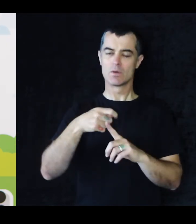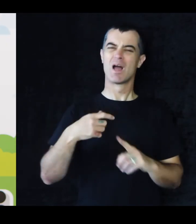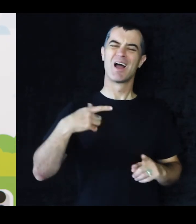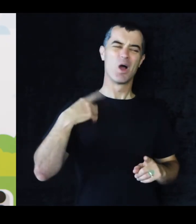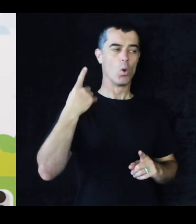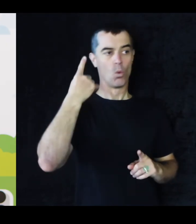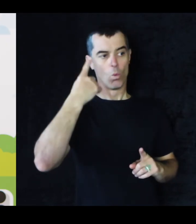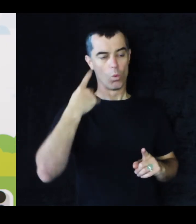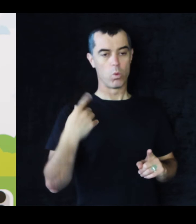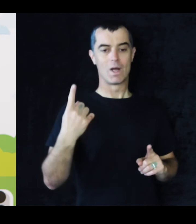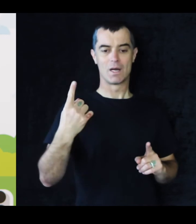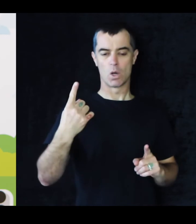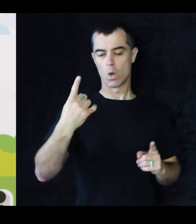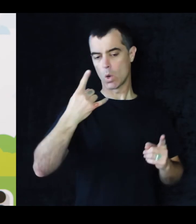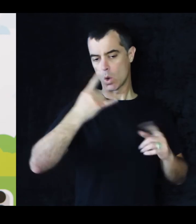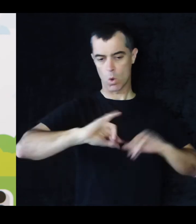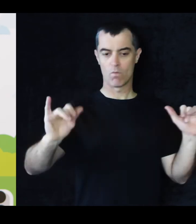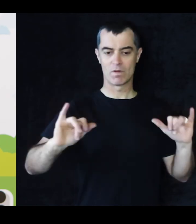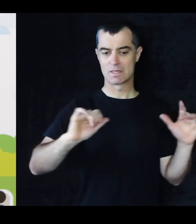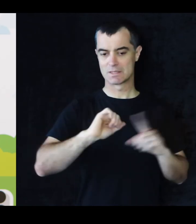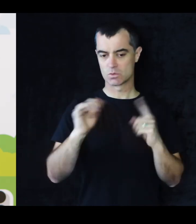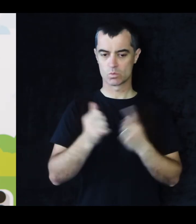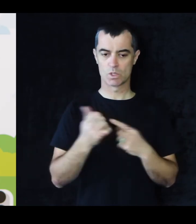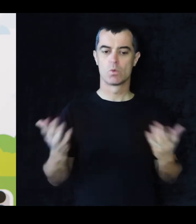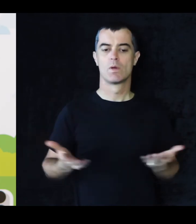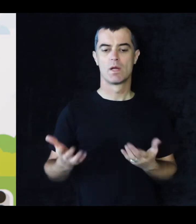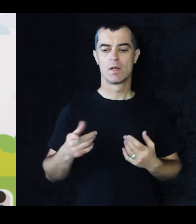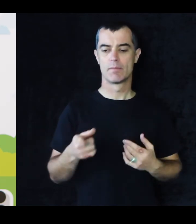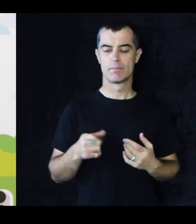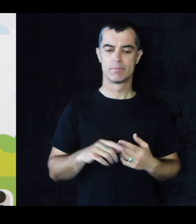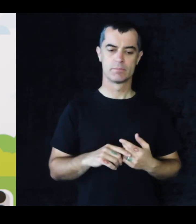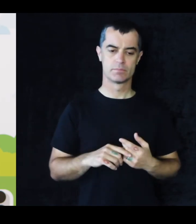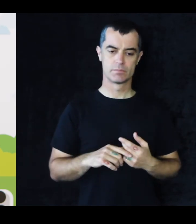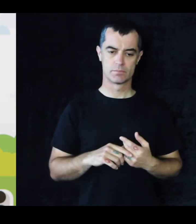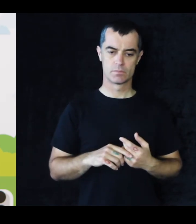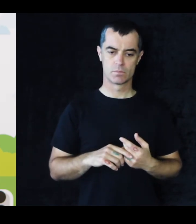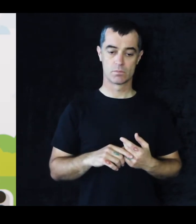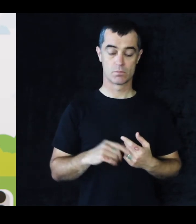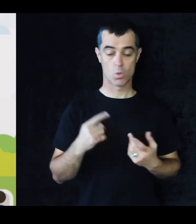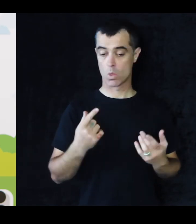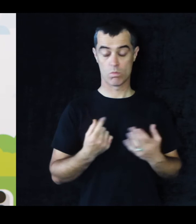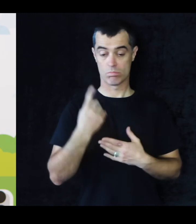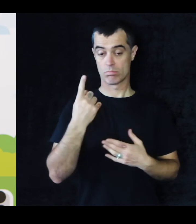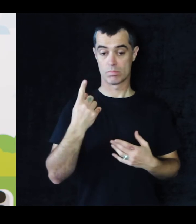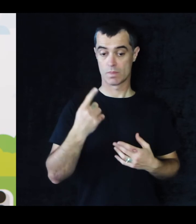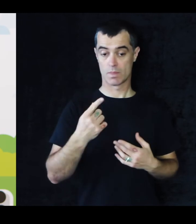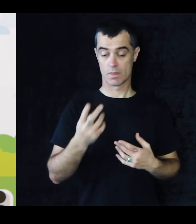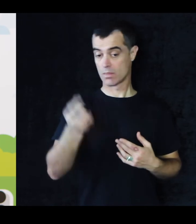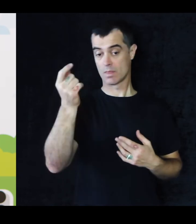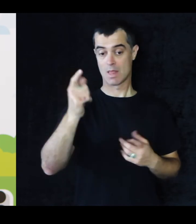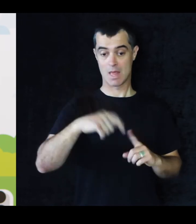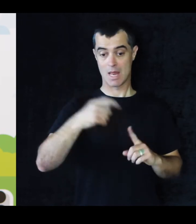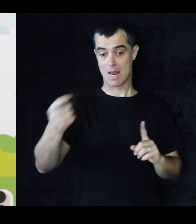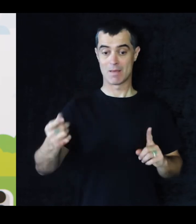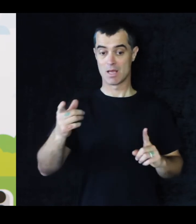neighbours. I have had one horrible situation where all of a sudden